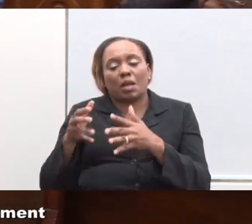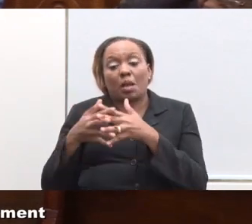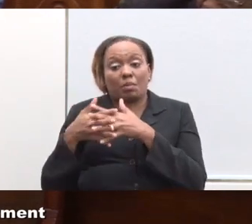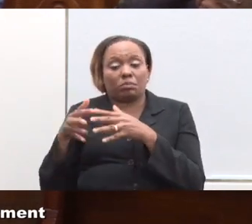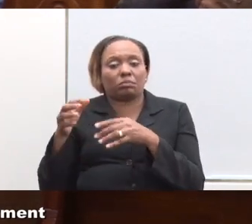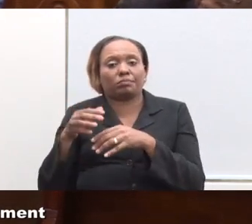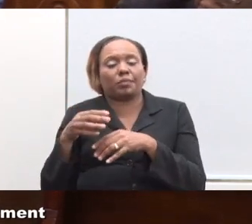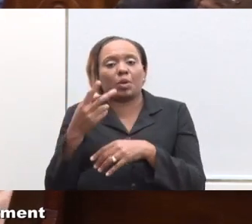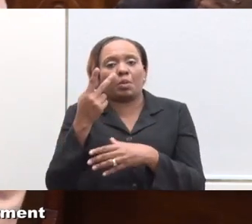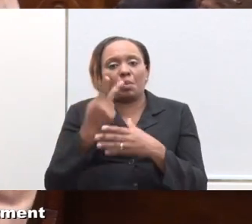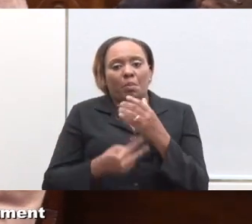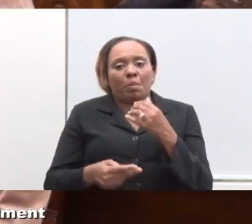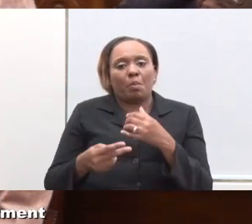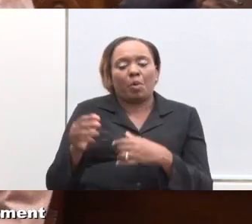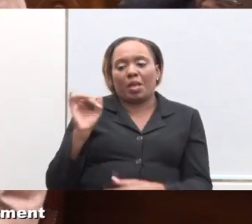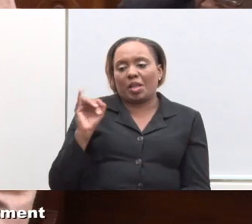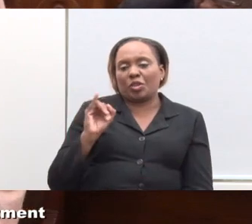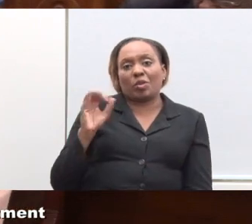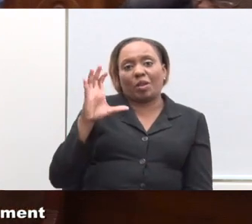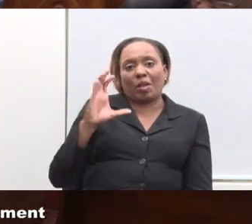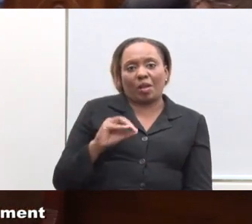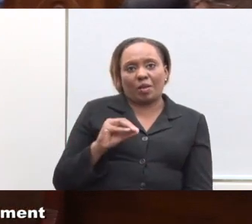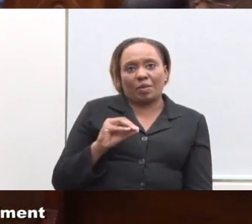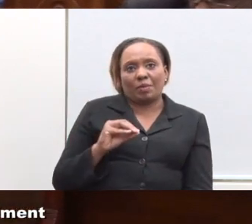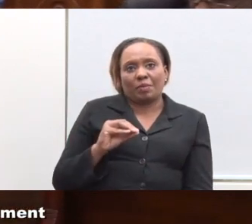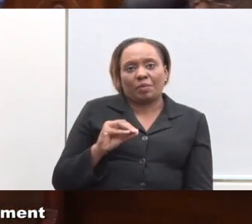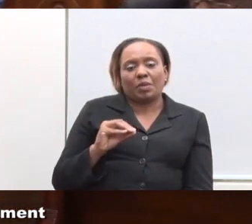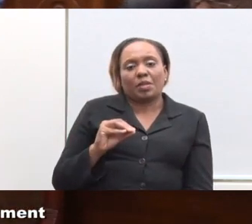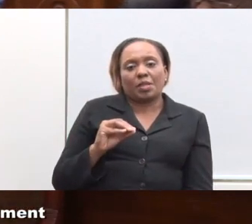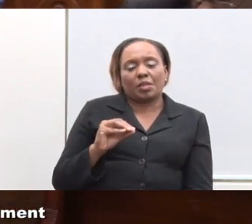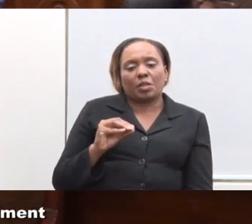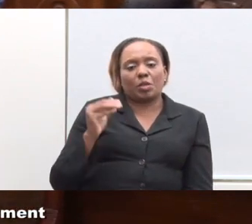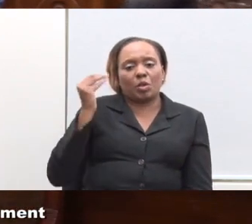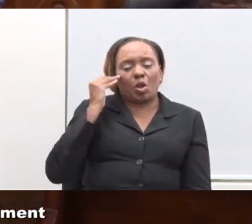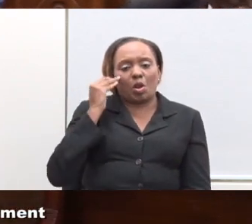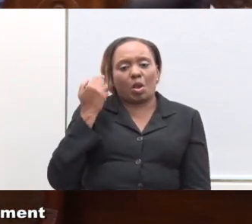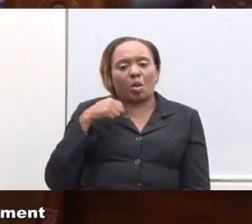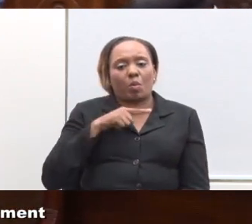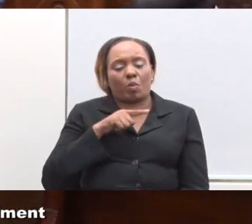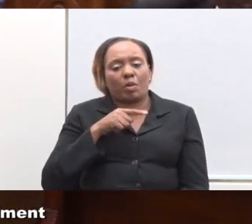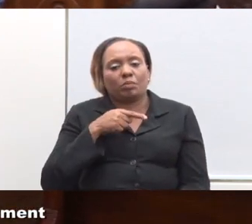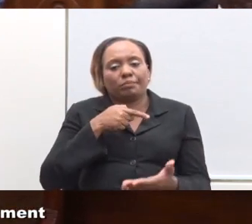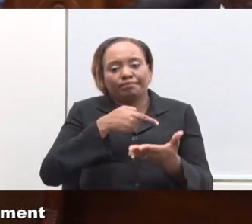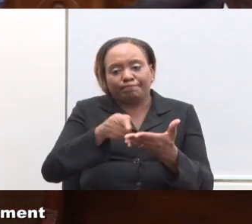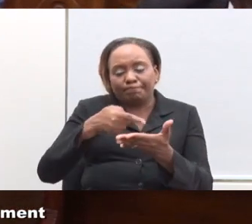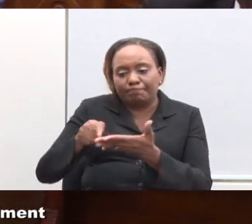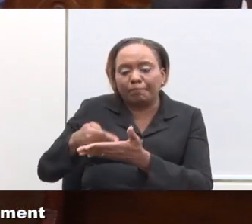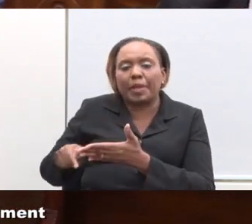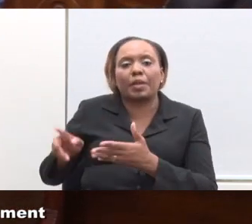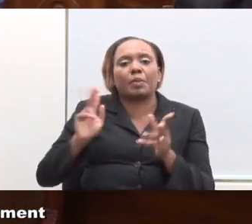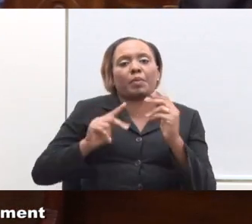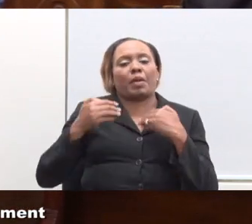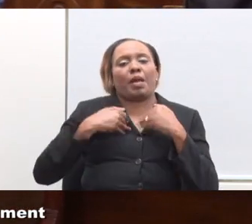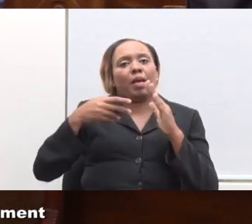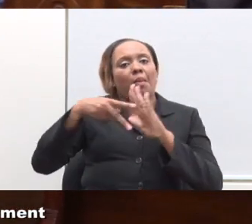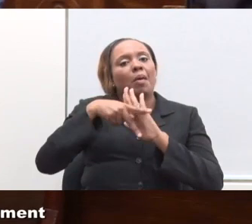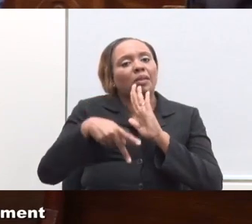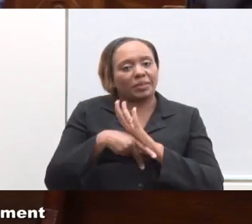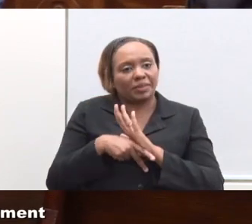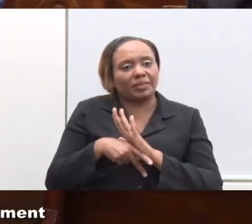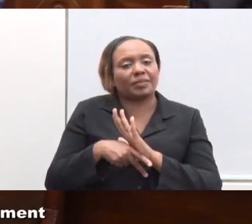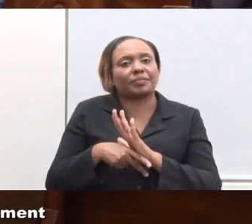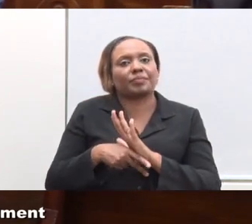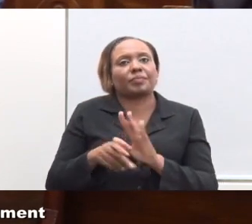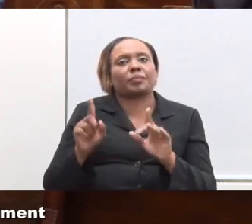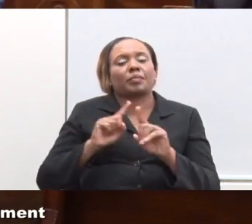We have an aggressive program, and it is my government's intention to have passed in this Parliament the